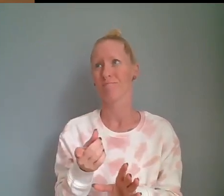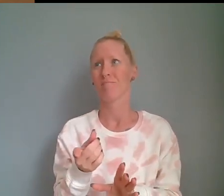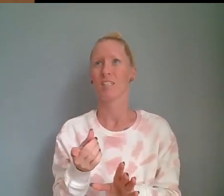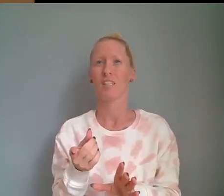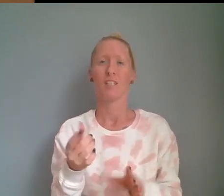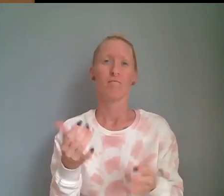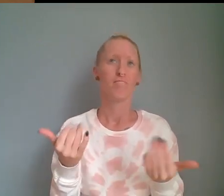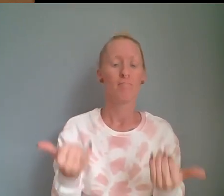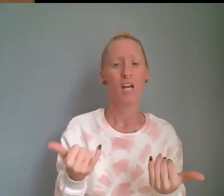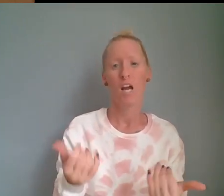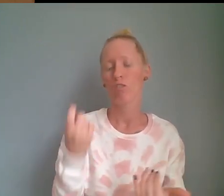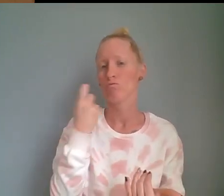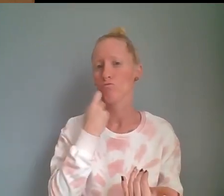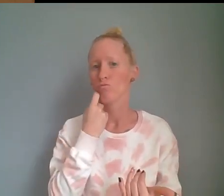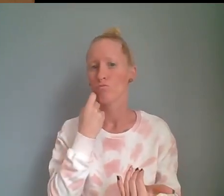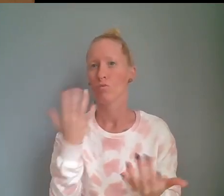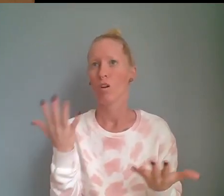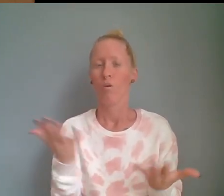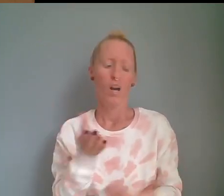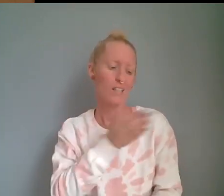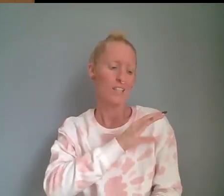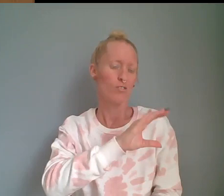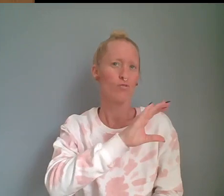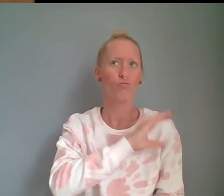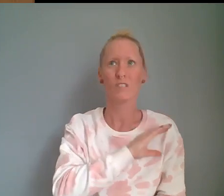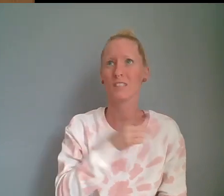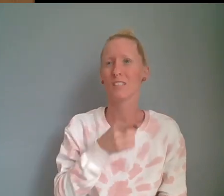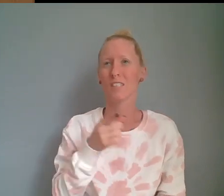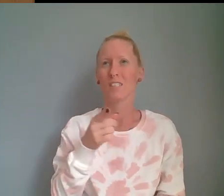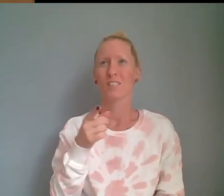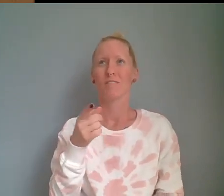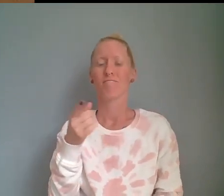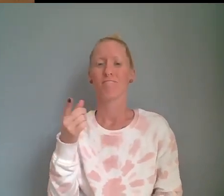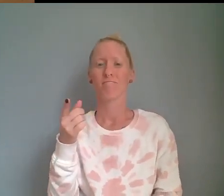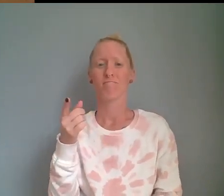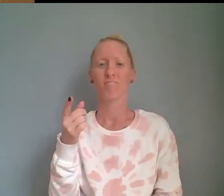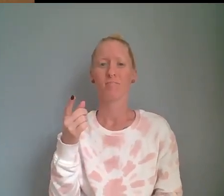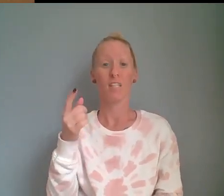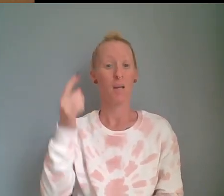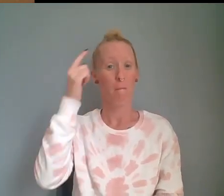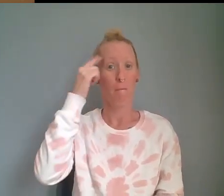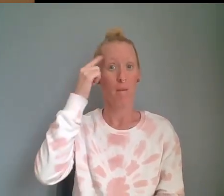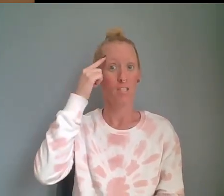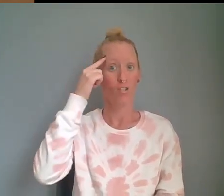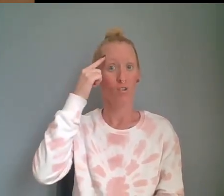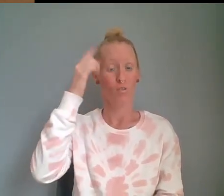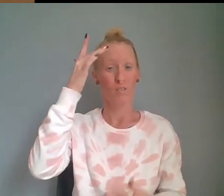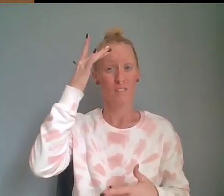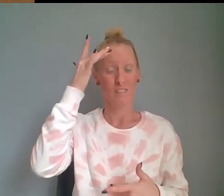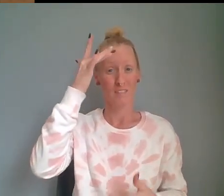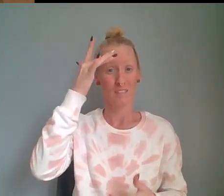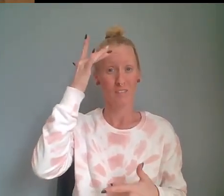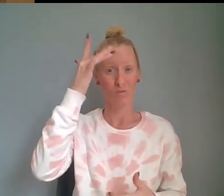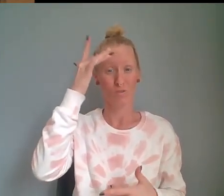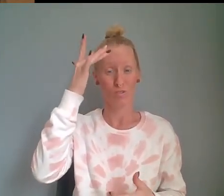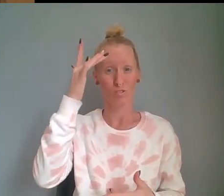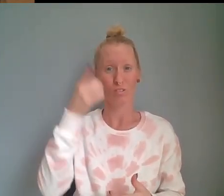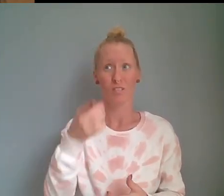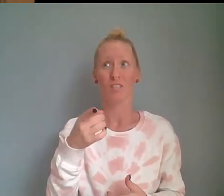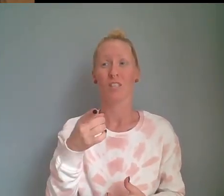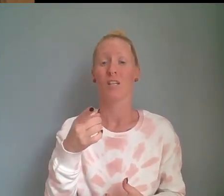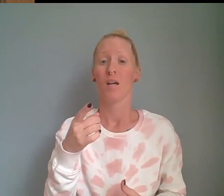disorder, some of the characteristics that kind of cut across mental disorders. And then I'm going to use the case of mood disorders, that